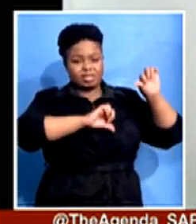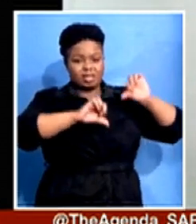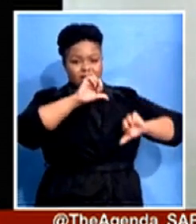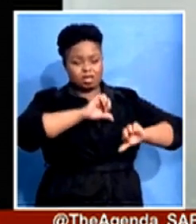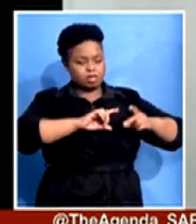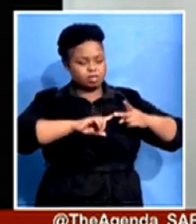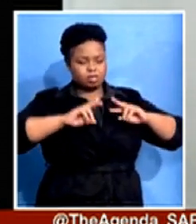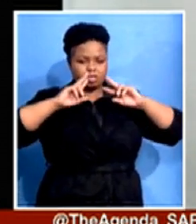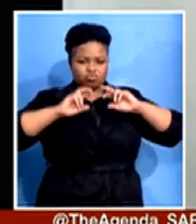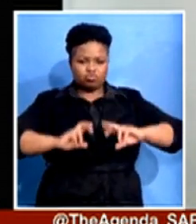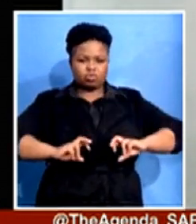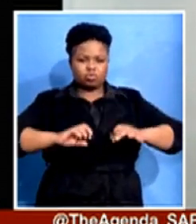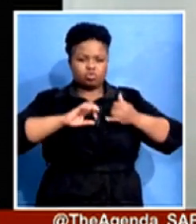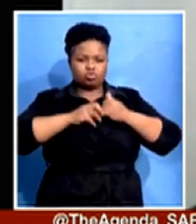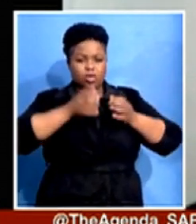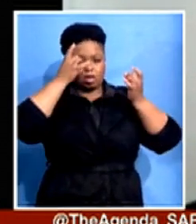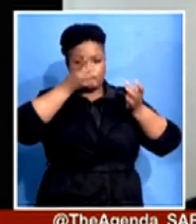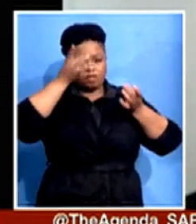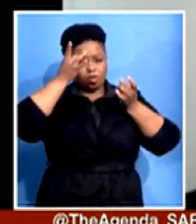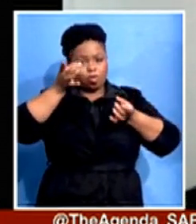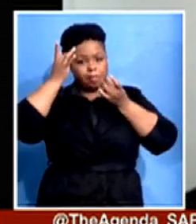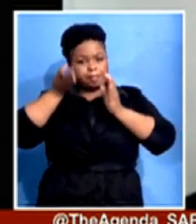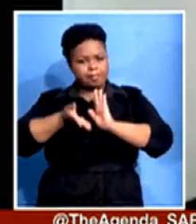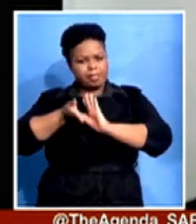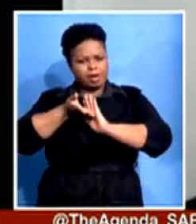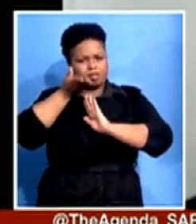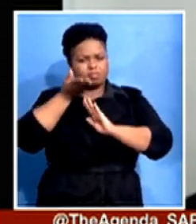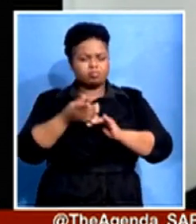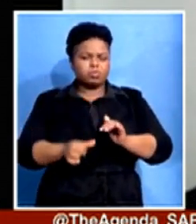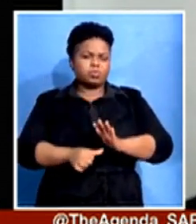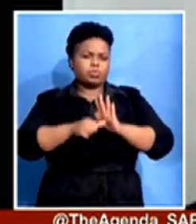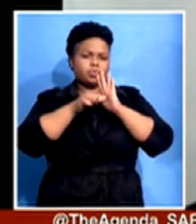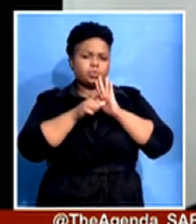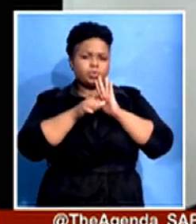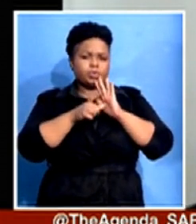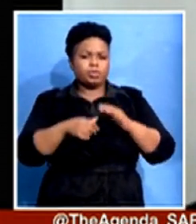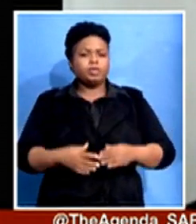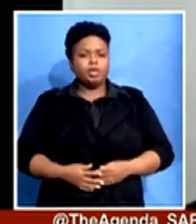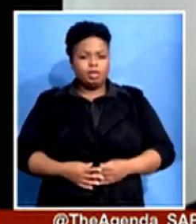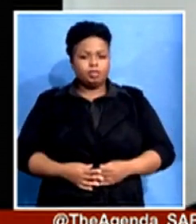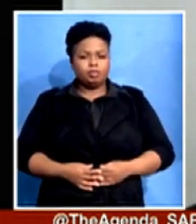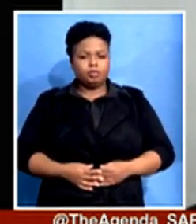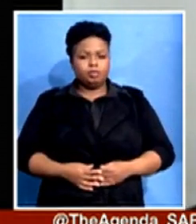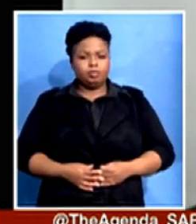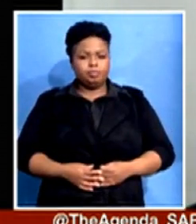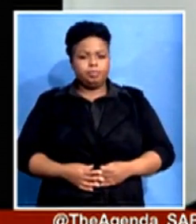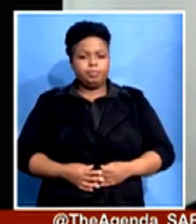information became very crucial and also helped to trust people qualified in economic